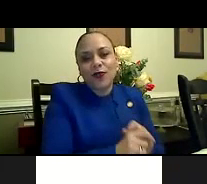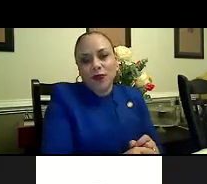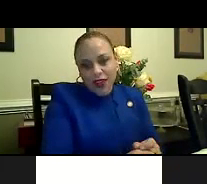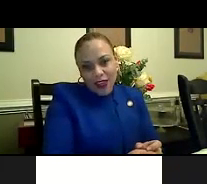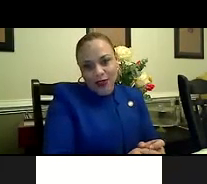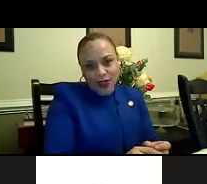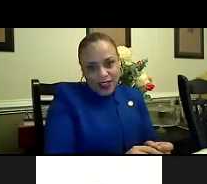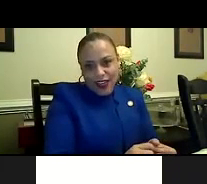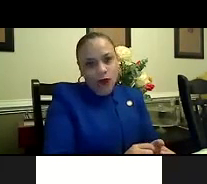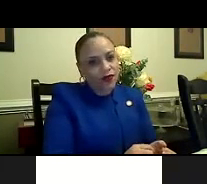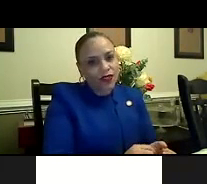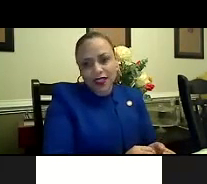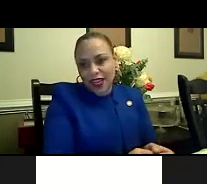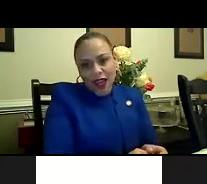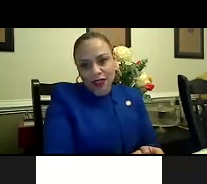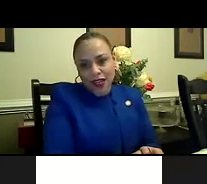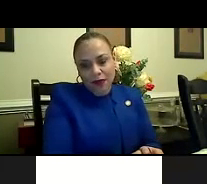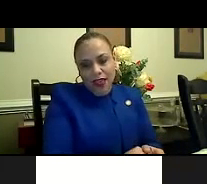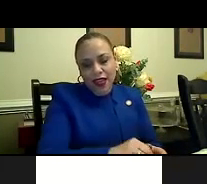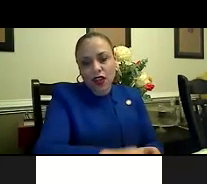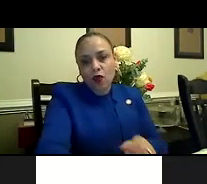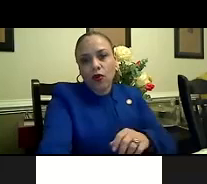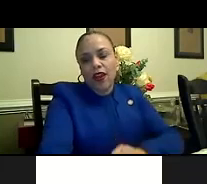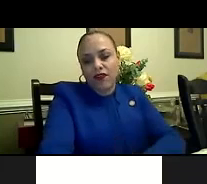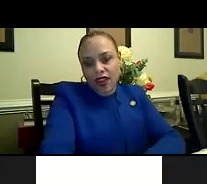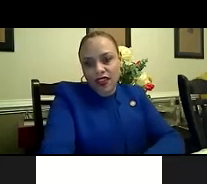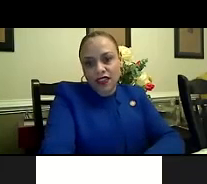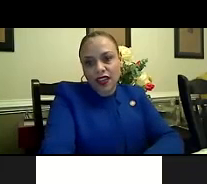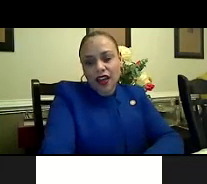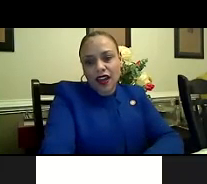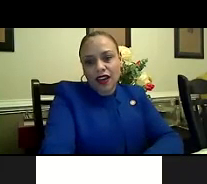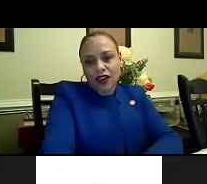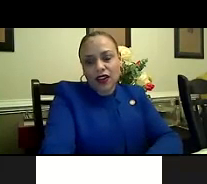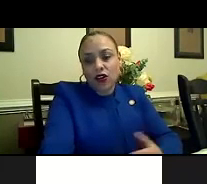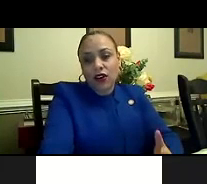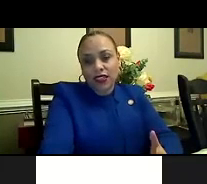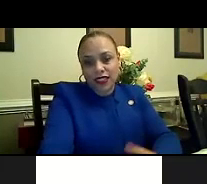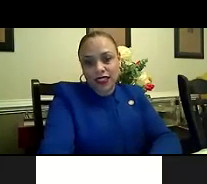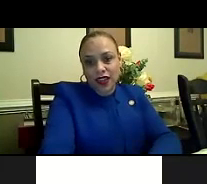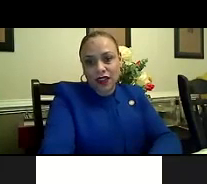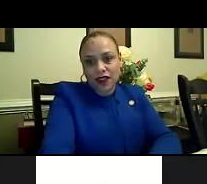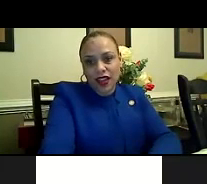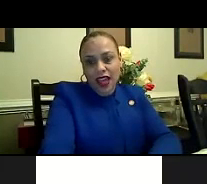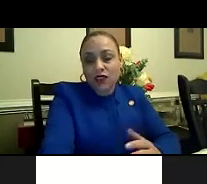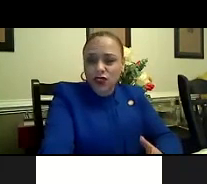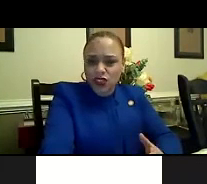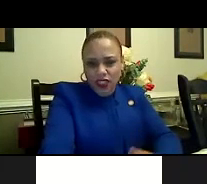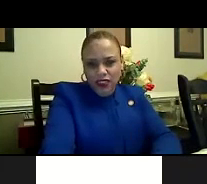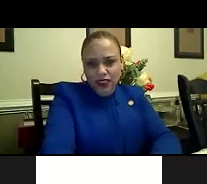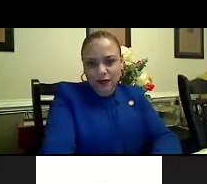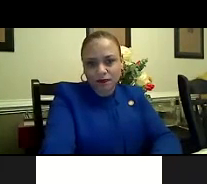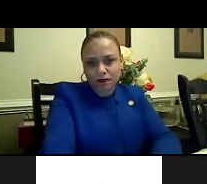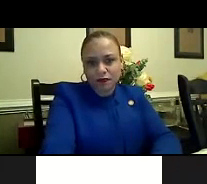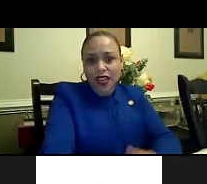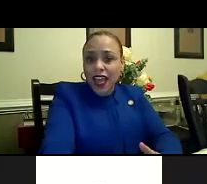Together we will get through this, like we've done time and time again when we have faced a crisis together as